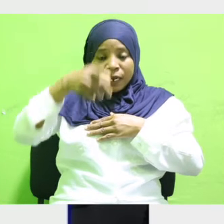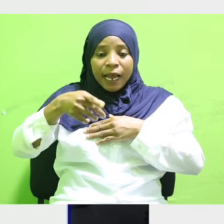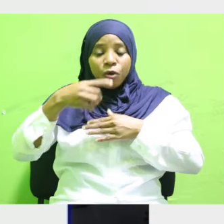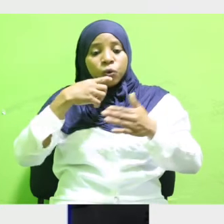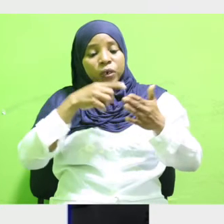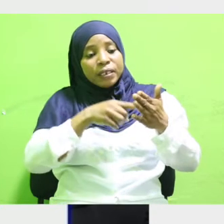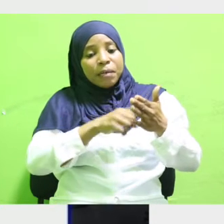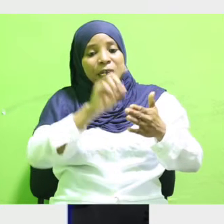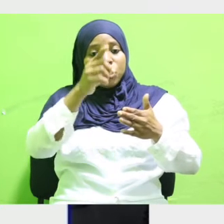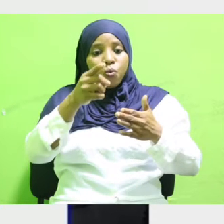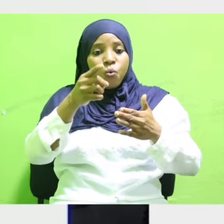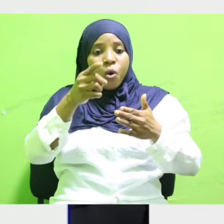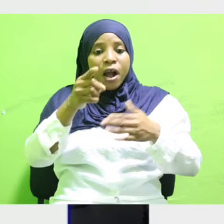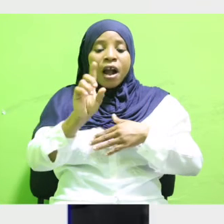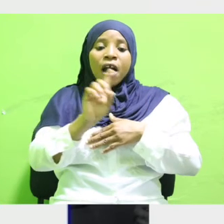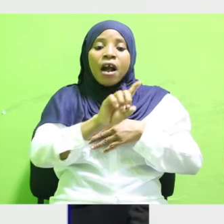photosynthesis.